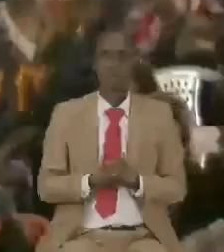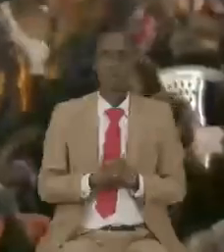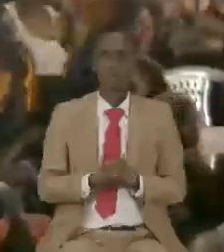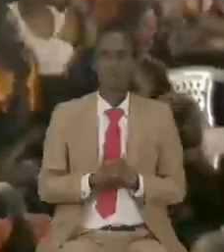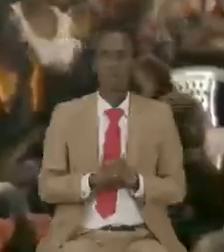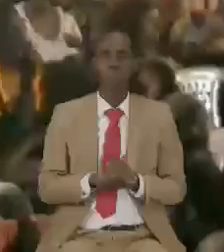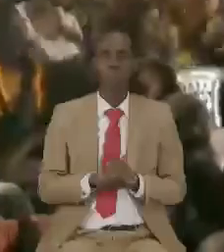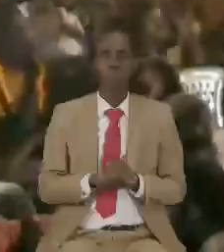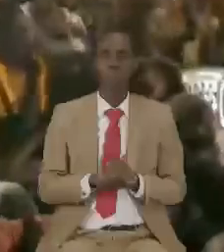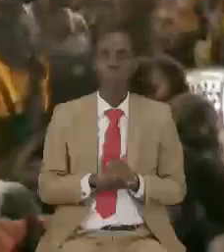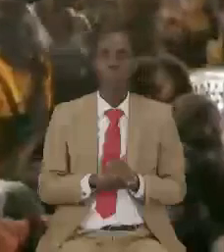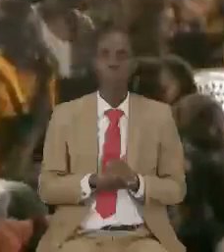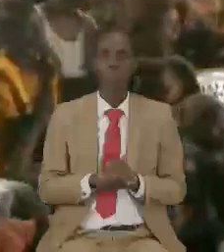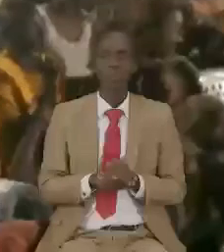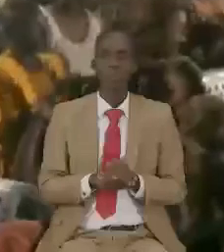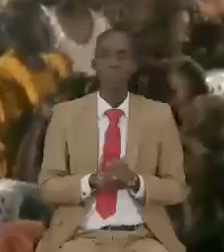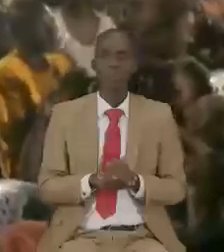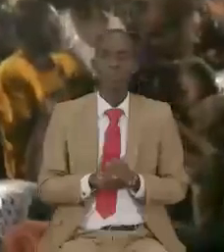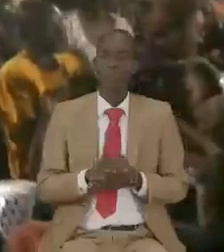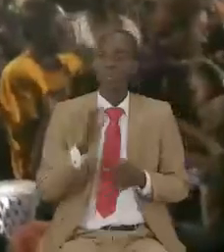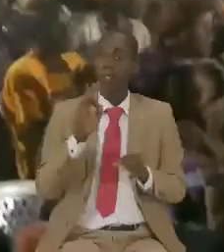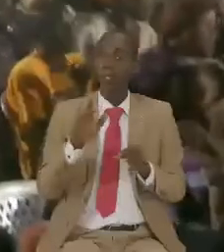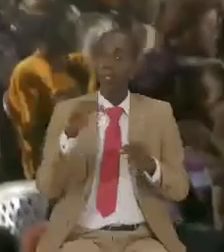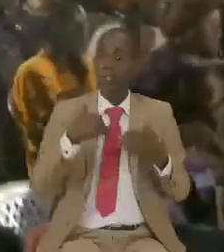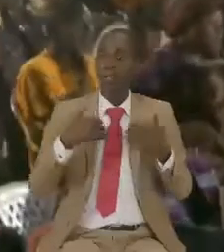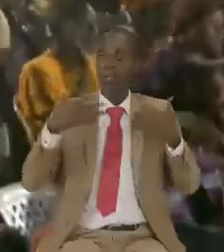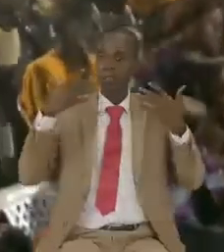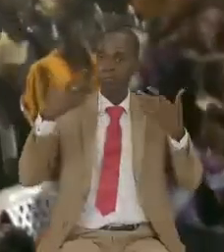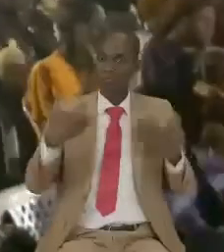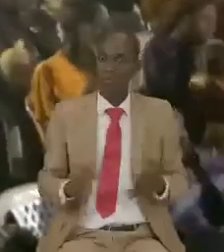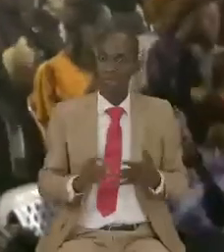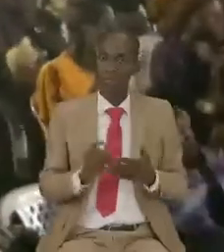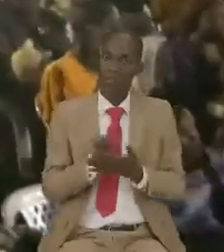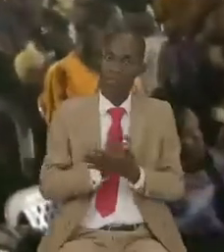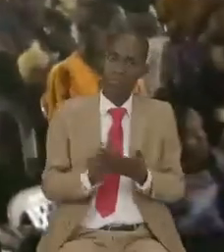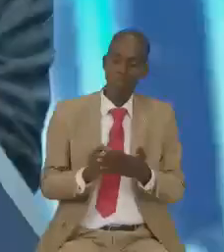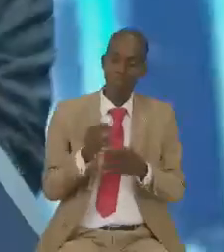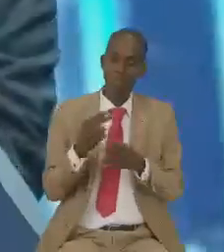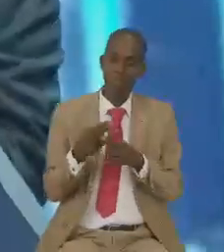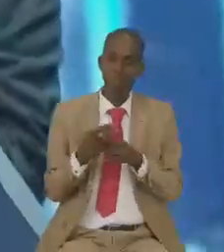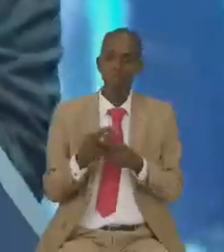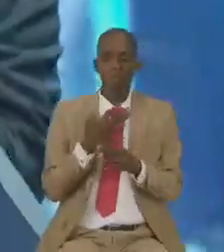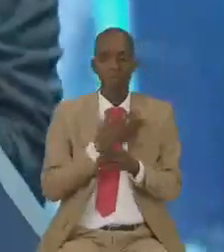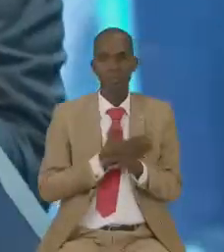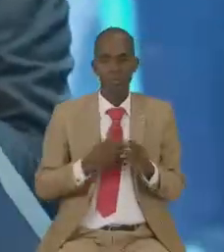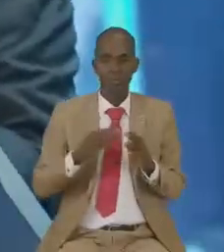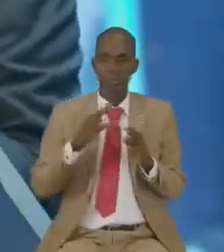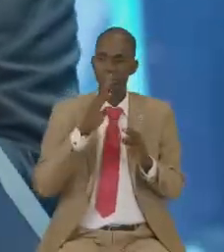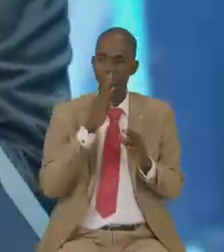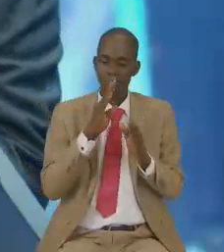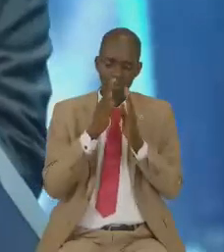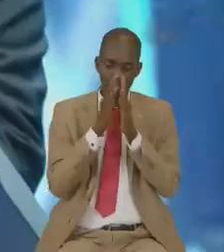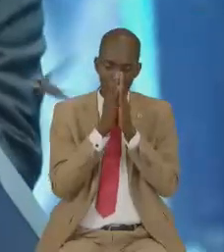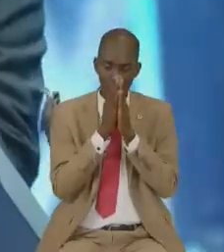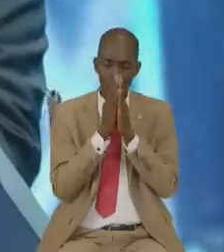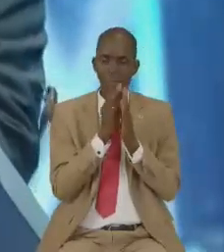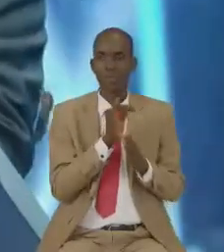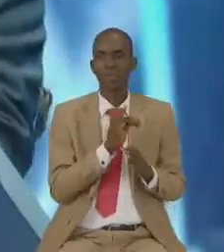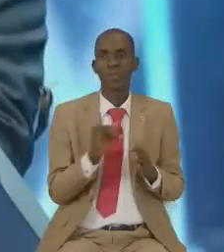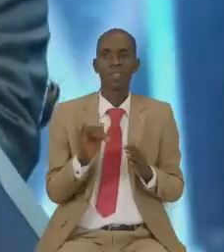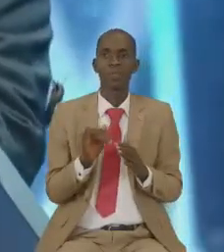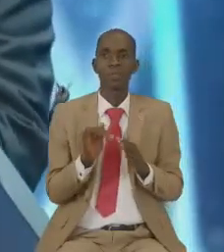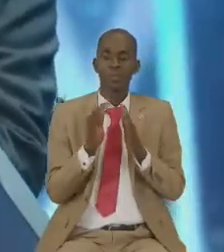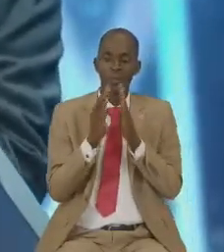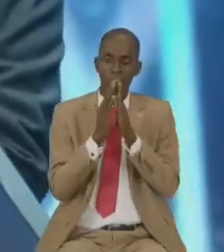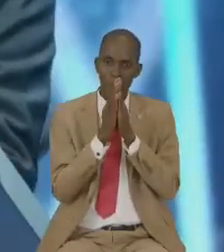If they have attended to you, be praying. Let the tempo of your prayer be rising now. Because